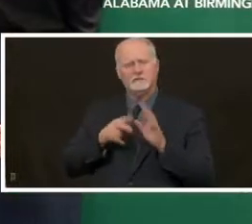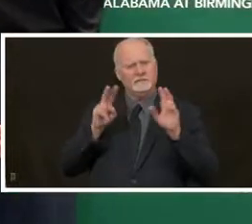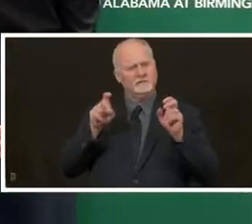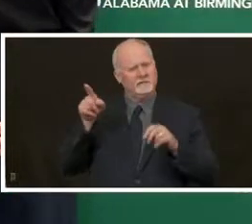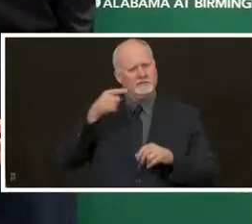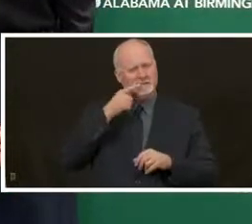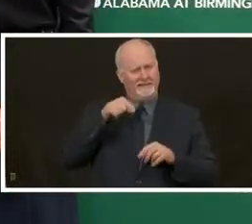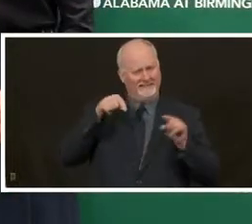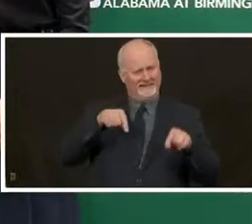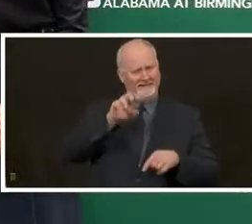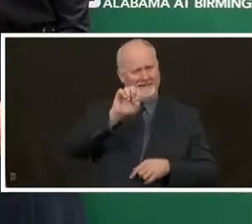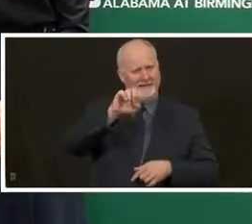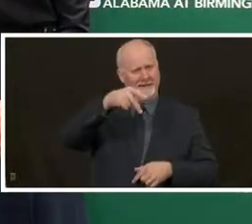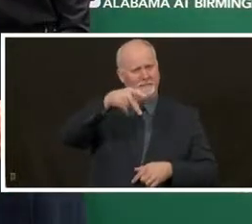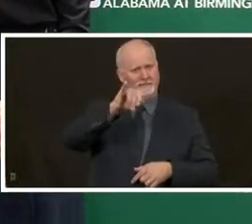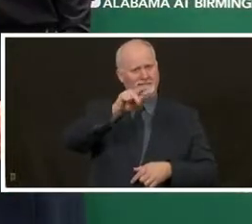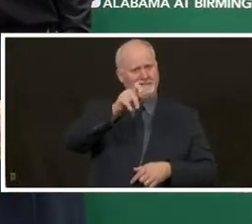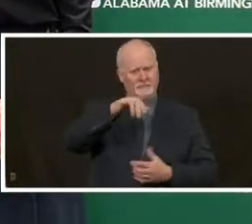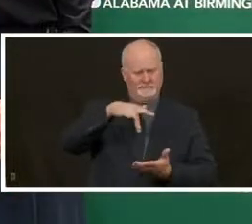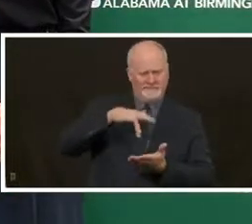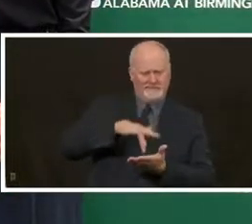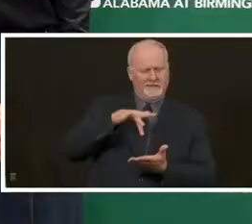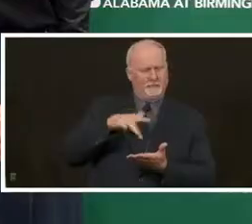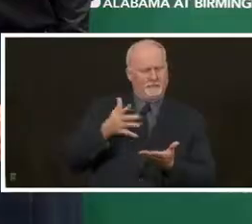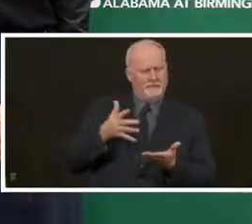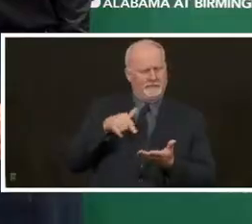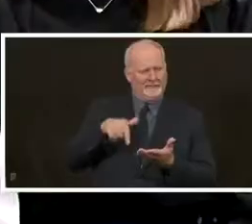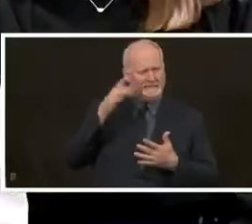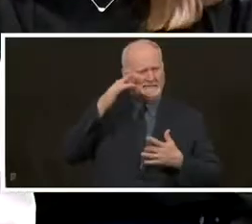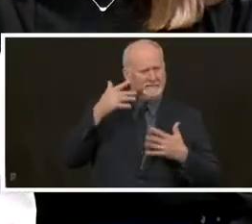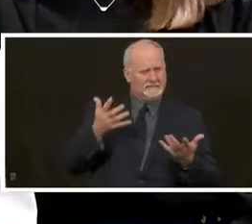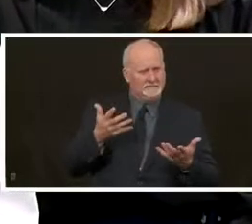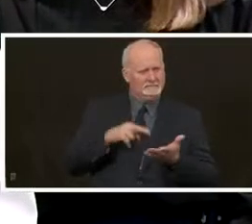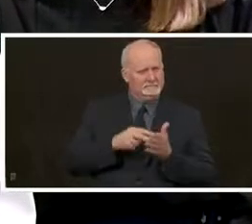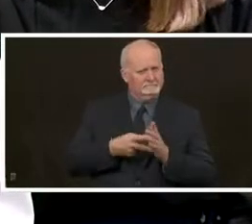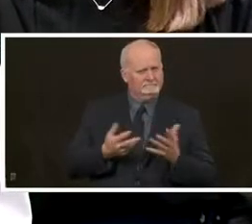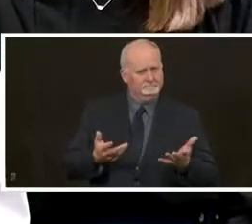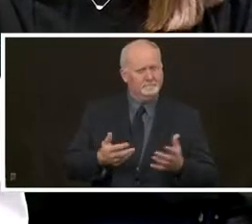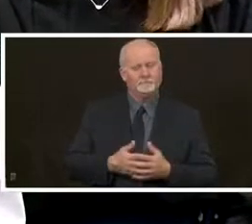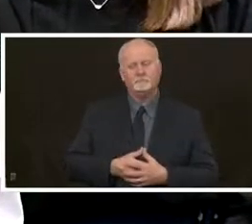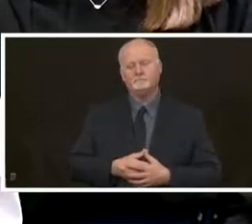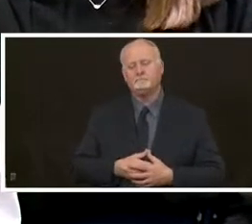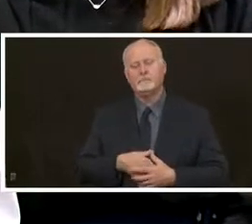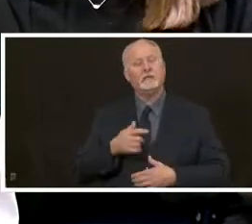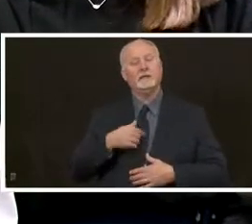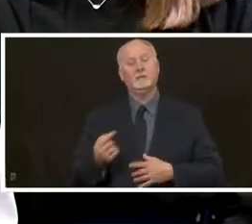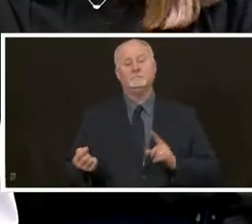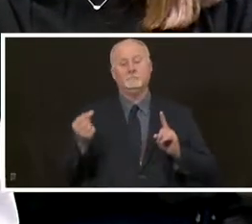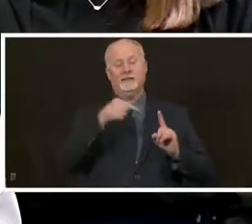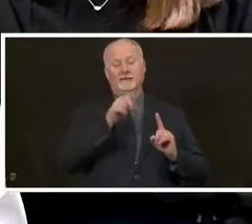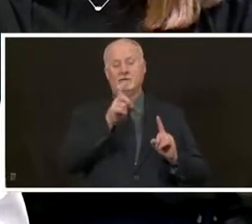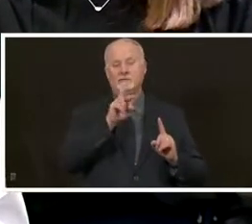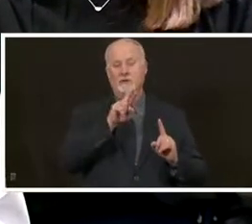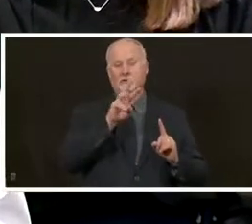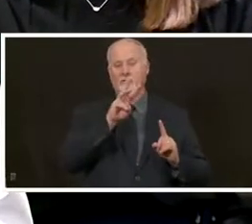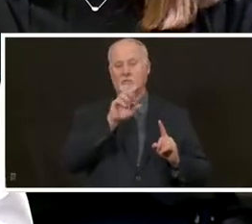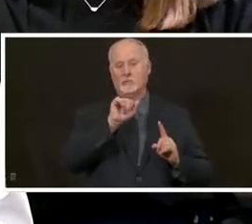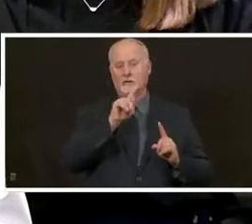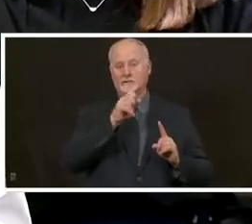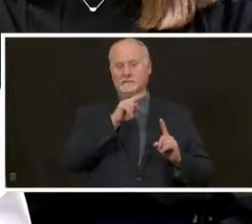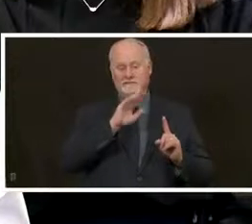this research? You know, I go back to Dr. Watt's leadership, who's pushed